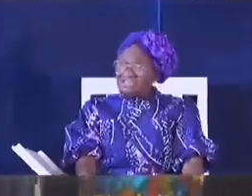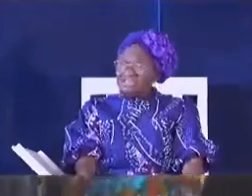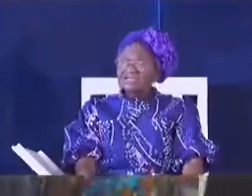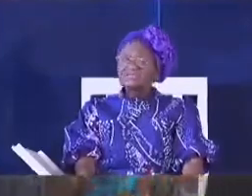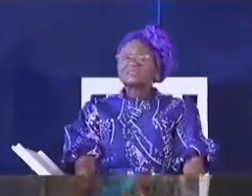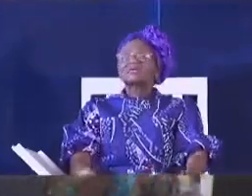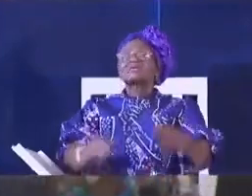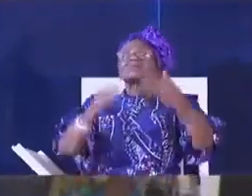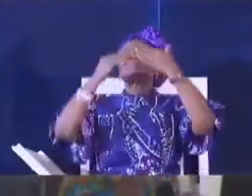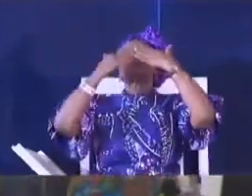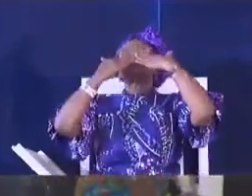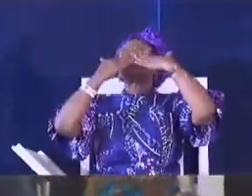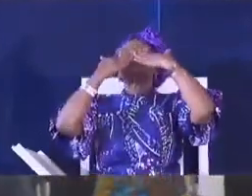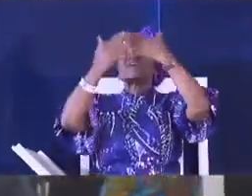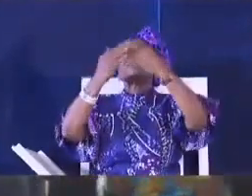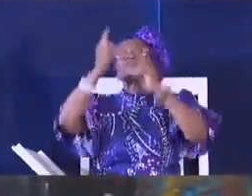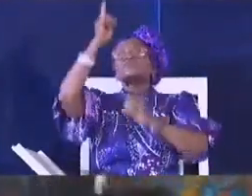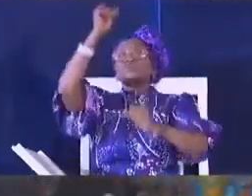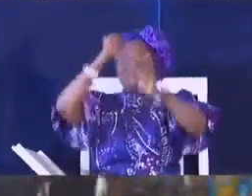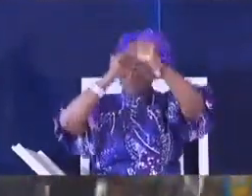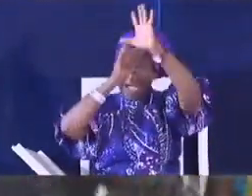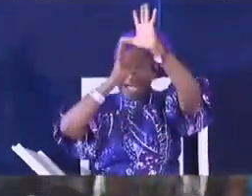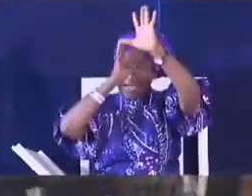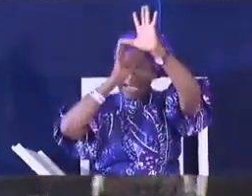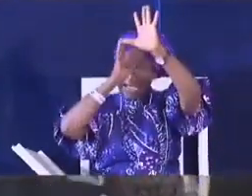Thank you, Father.